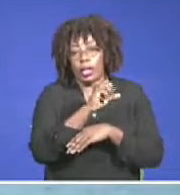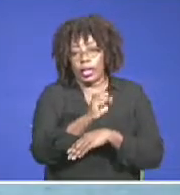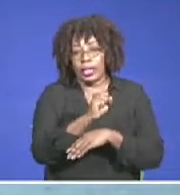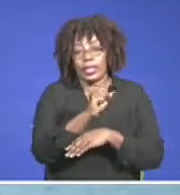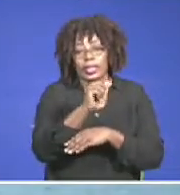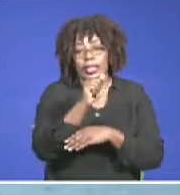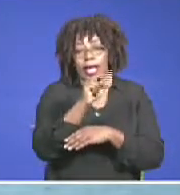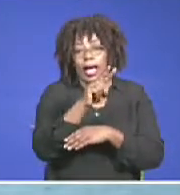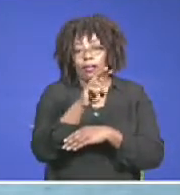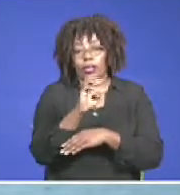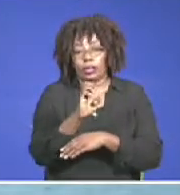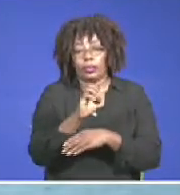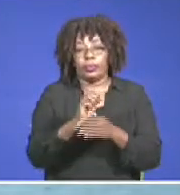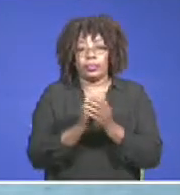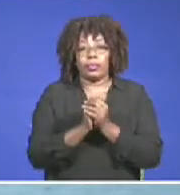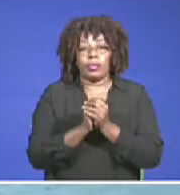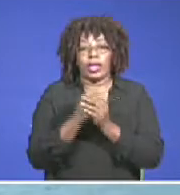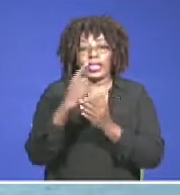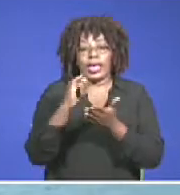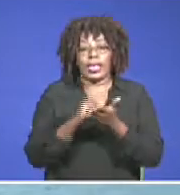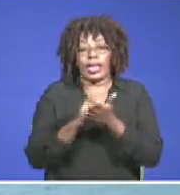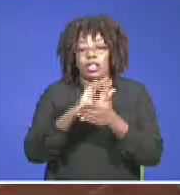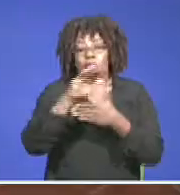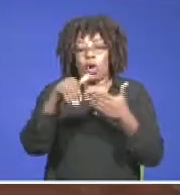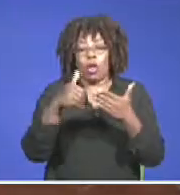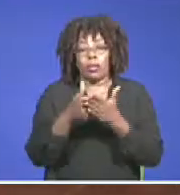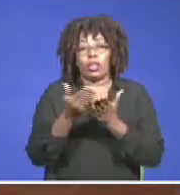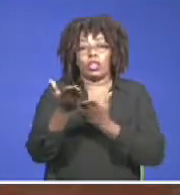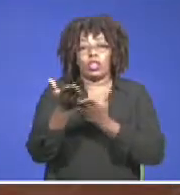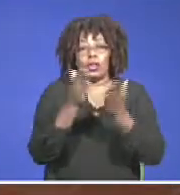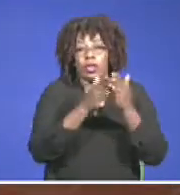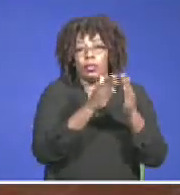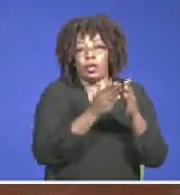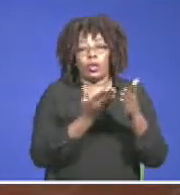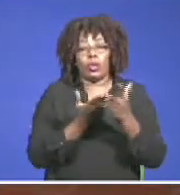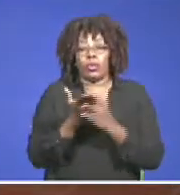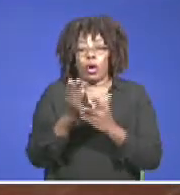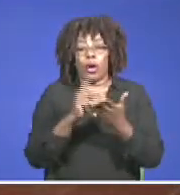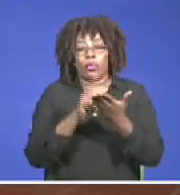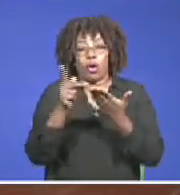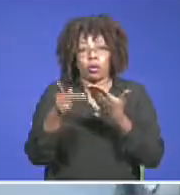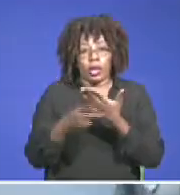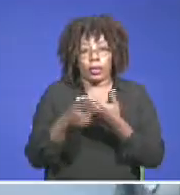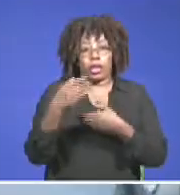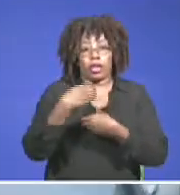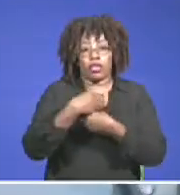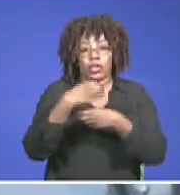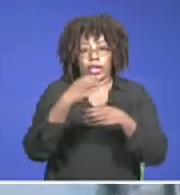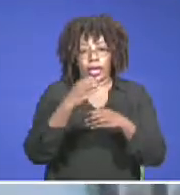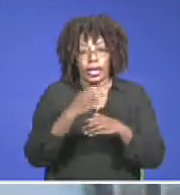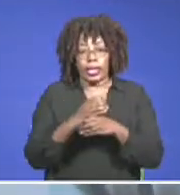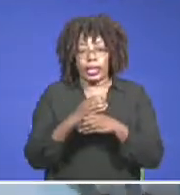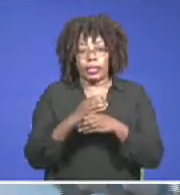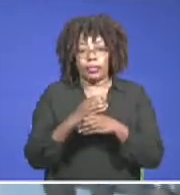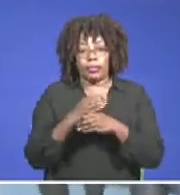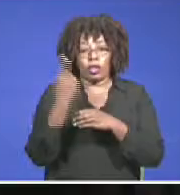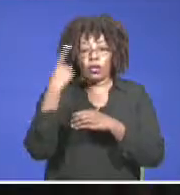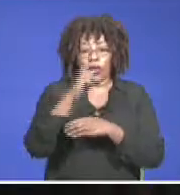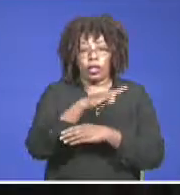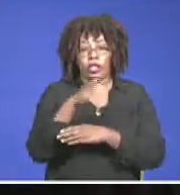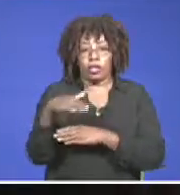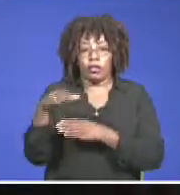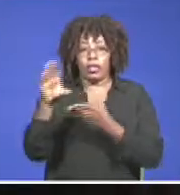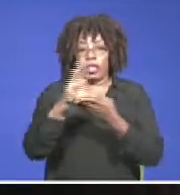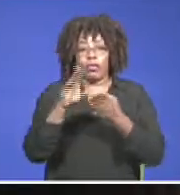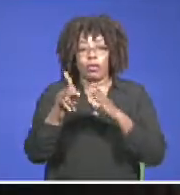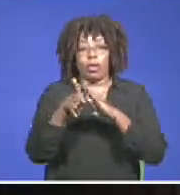Dr. Kendall Major, says it's all about serving the community through a program they created called EduDent Day for the children of